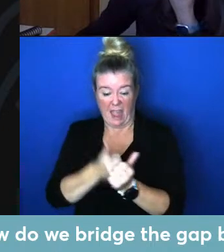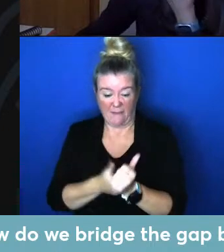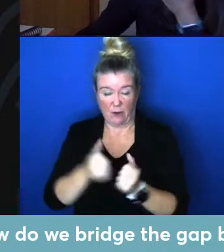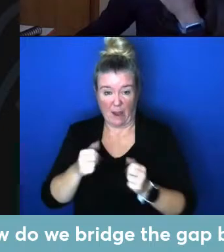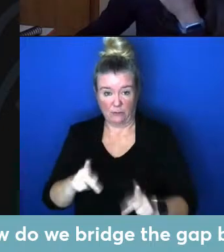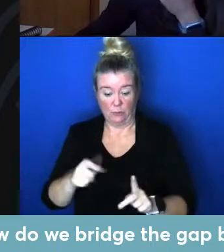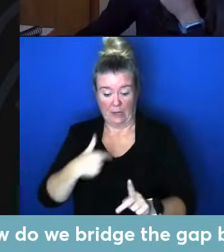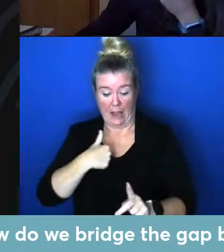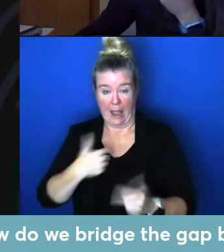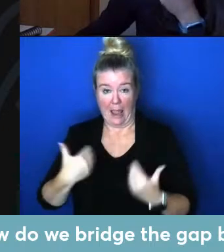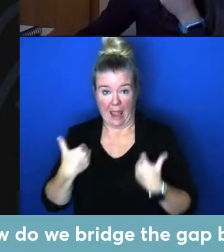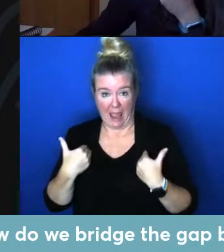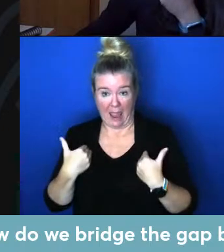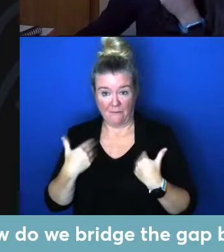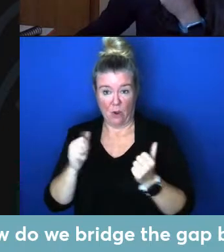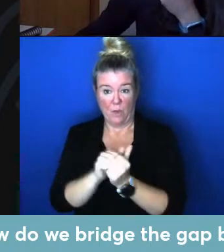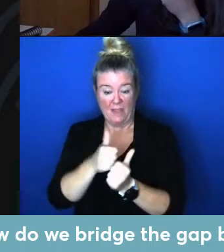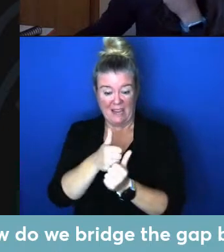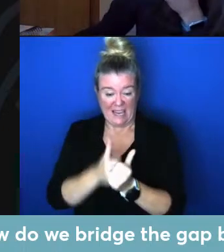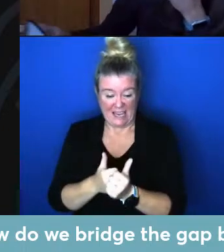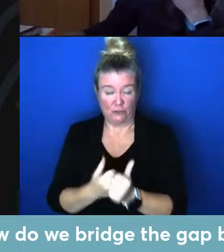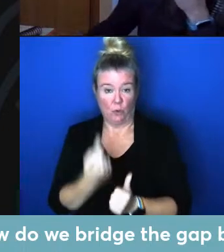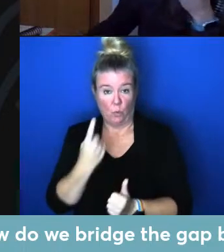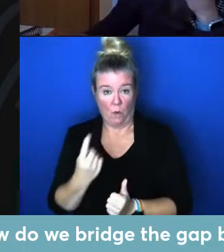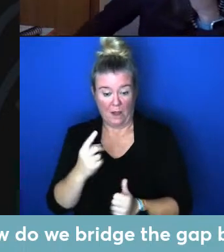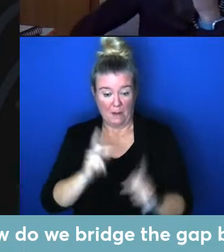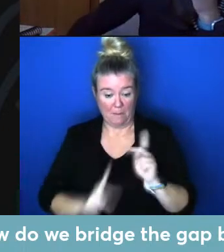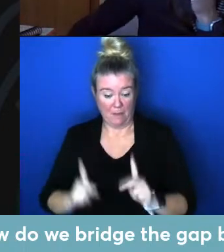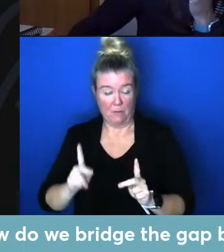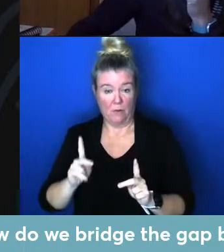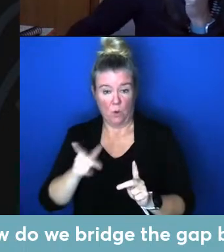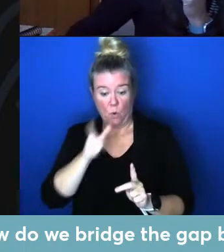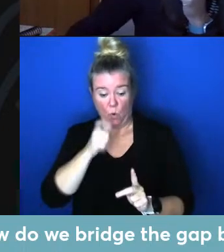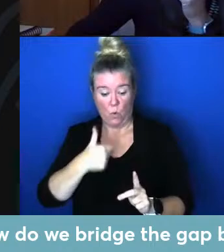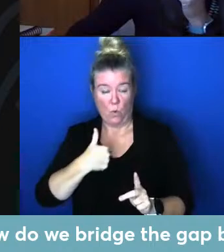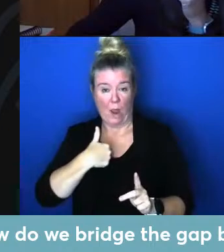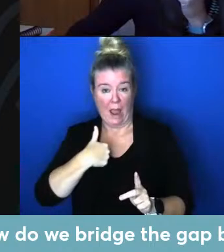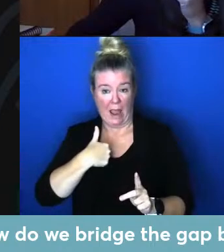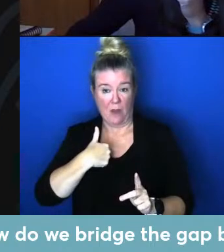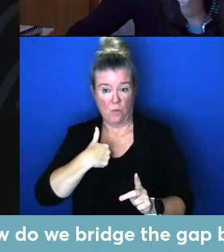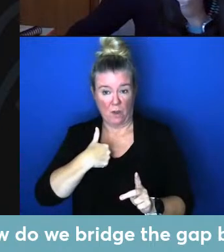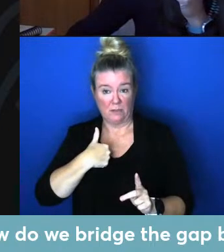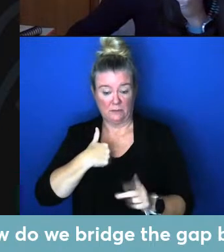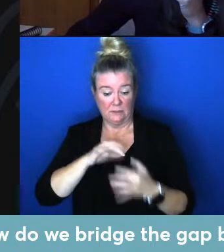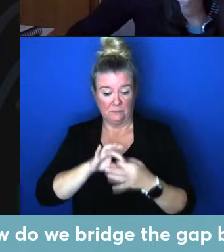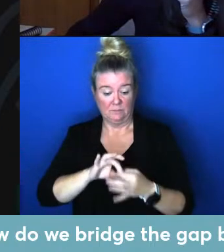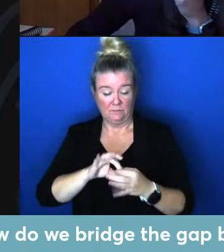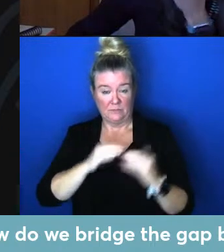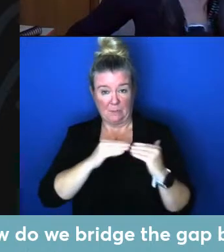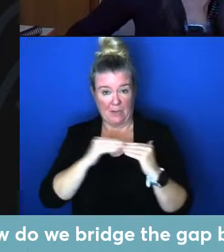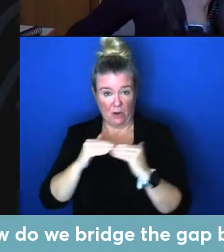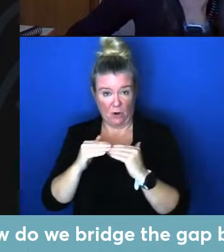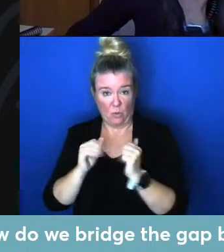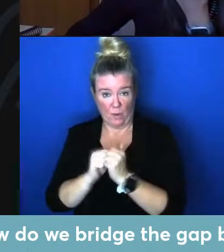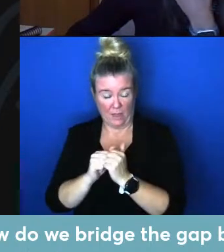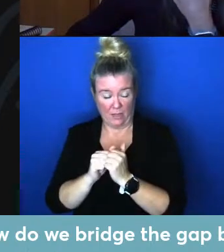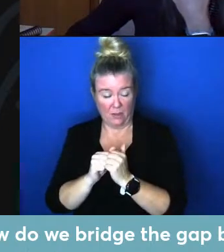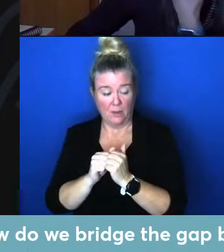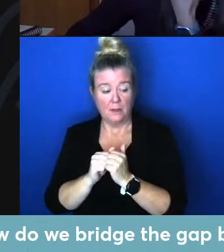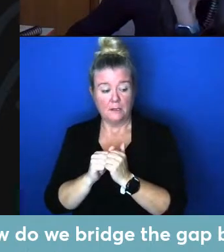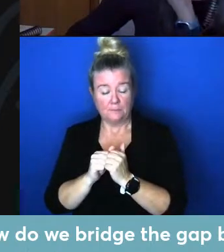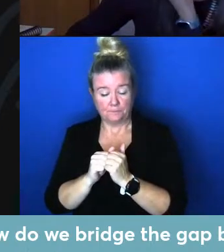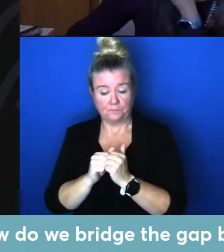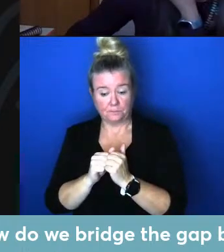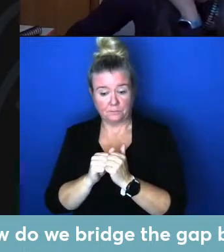that I had with each one of the people I was being a peer for amongst, that